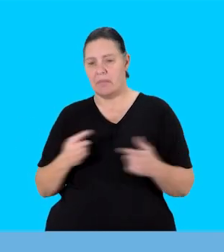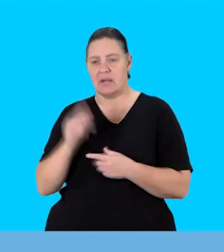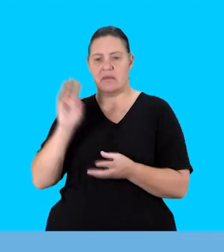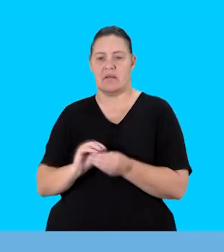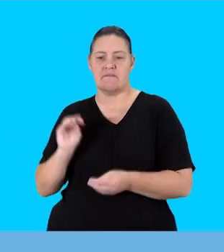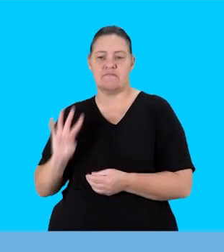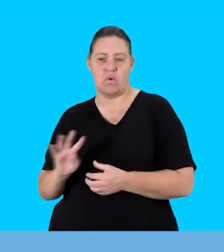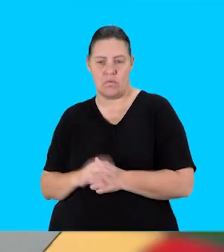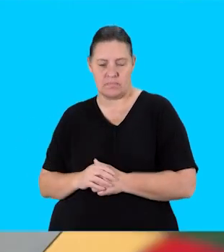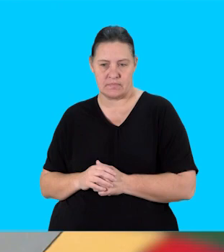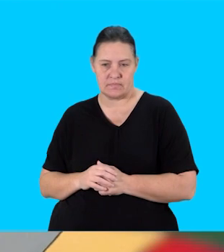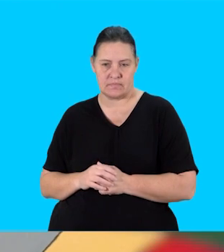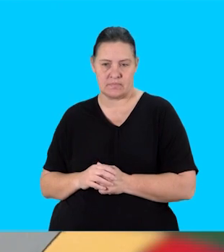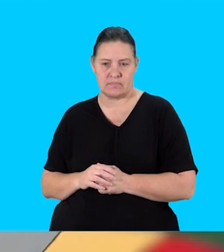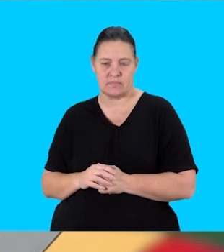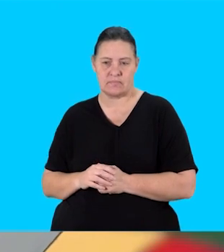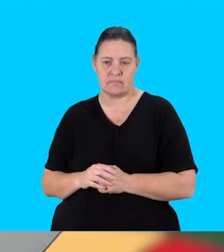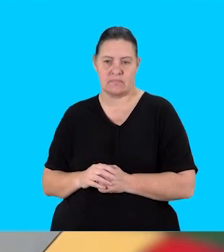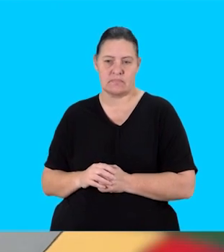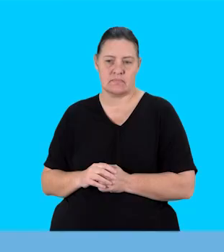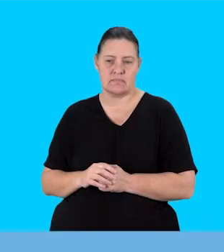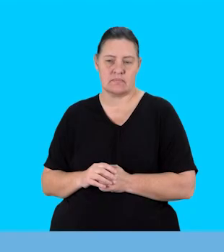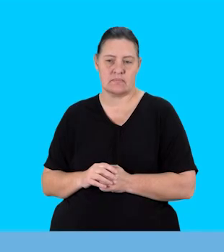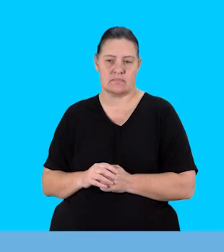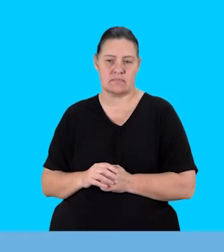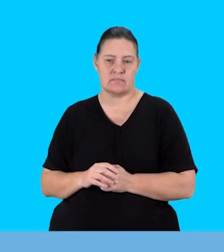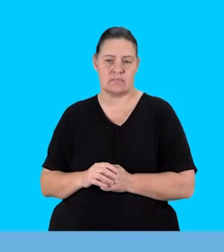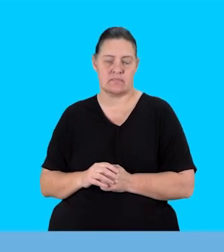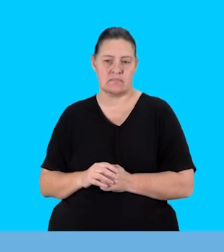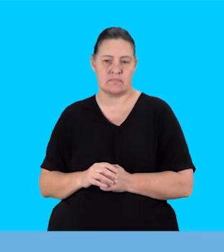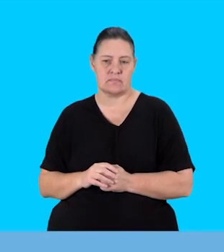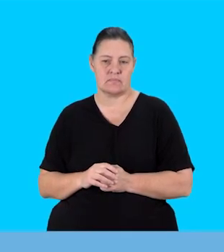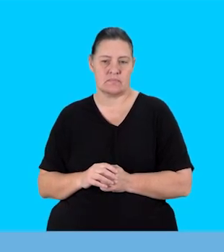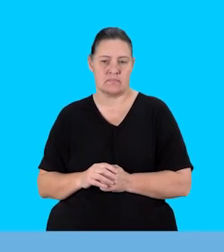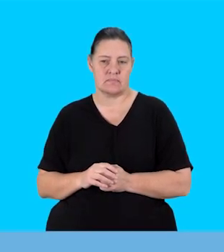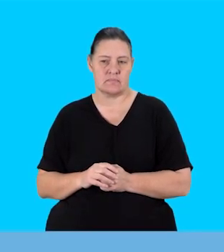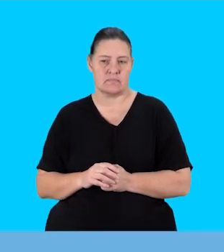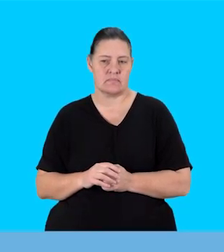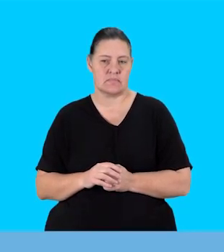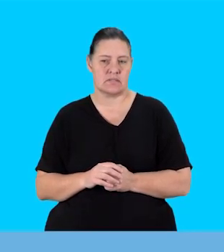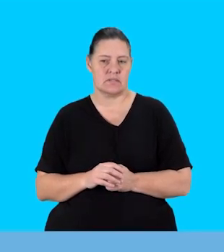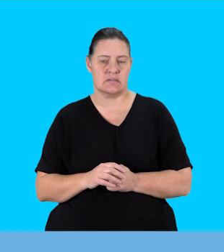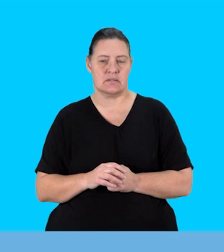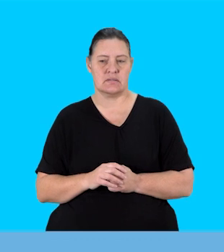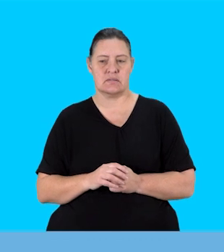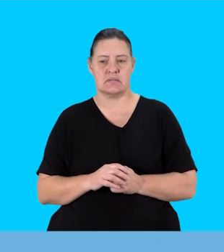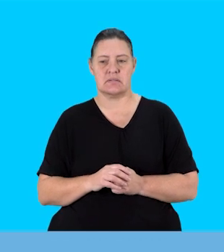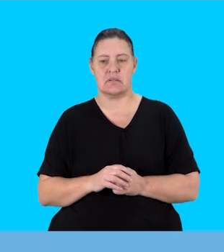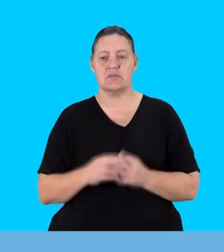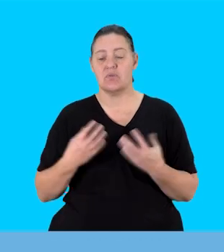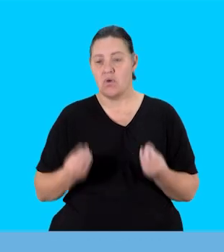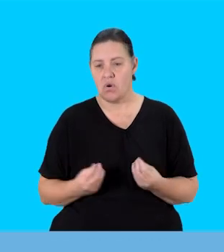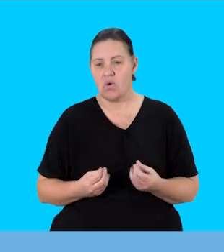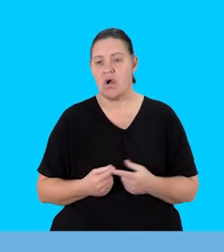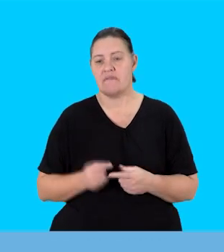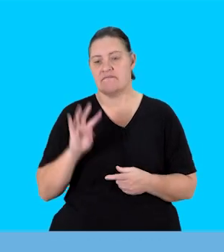of a chemical symbol, it multiplies the subscript. So 2 multiplied by 2 is 4. So on the right-hand side,